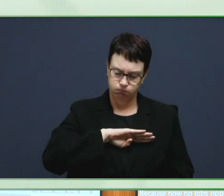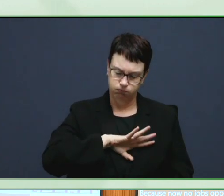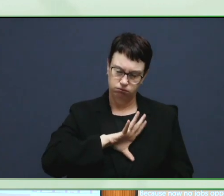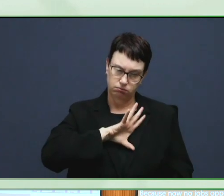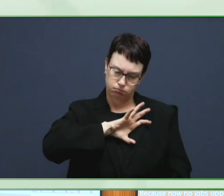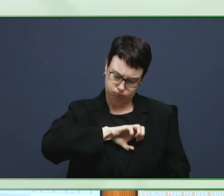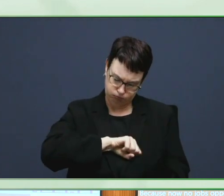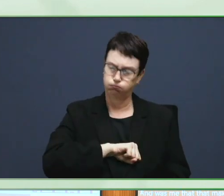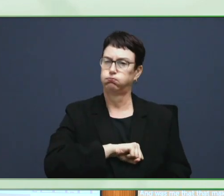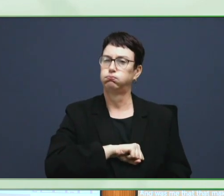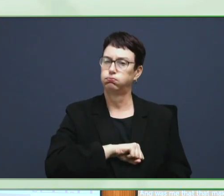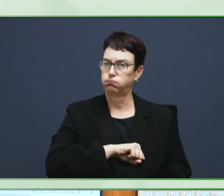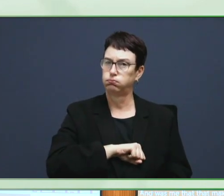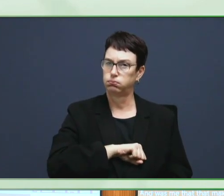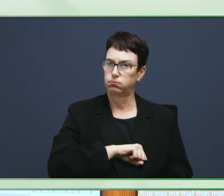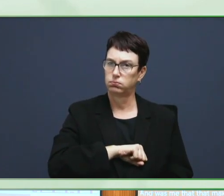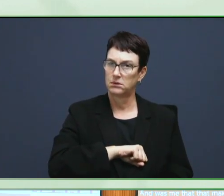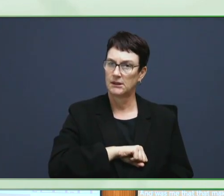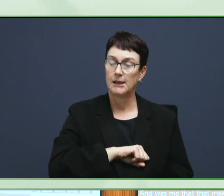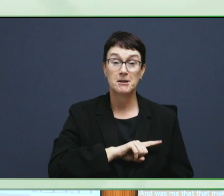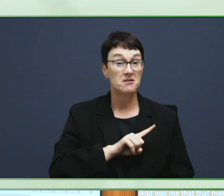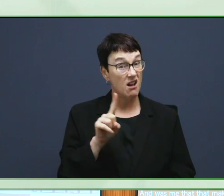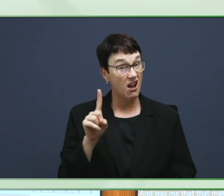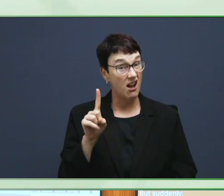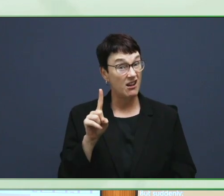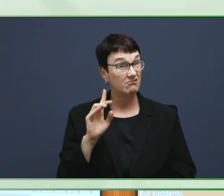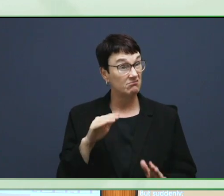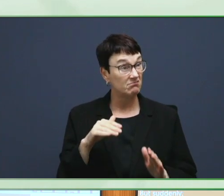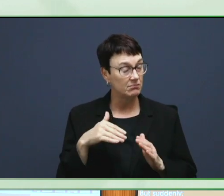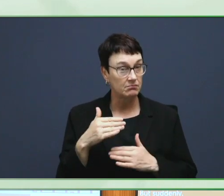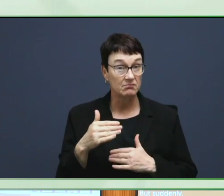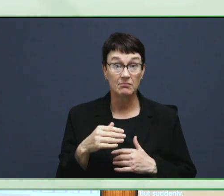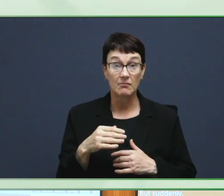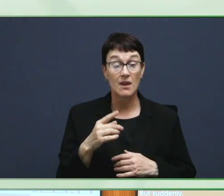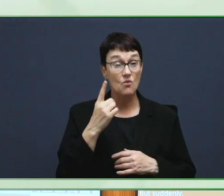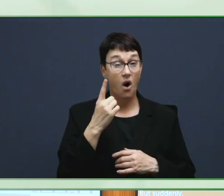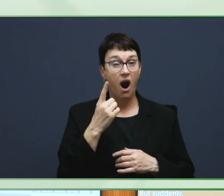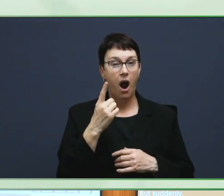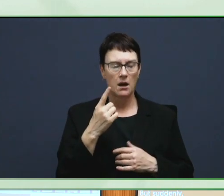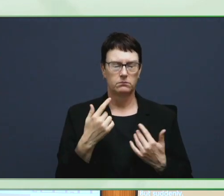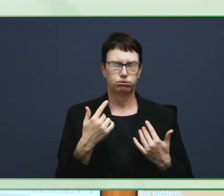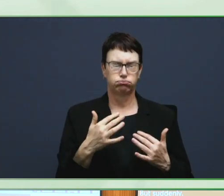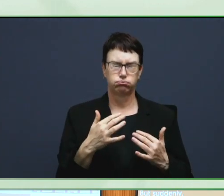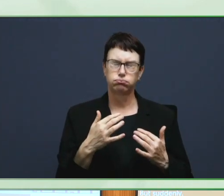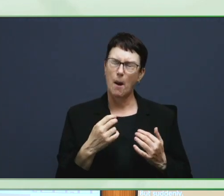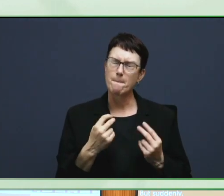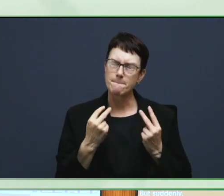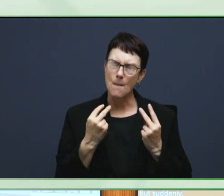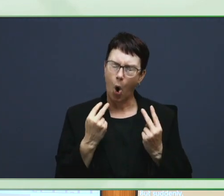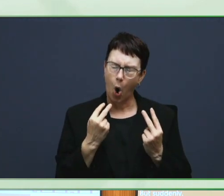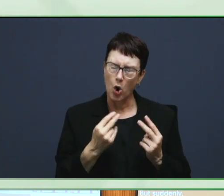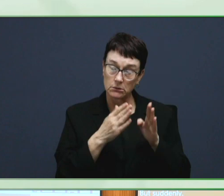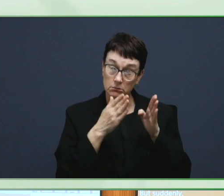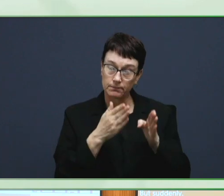But suddenly, a very intelligent man, very important in my life, my